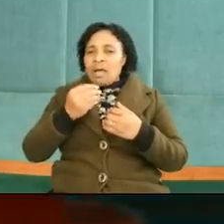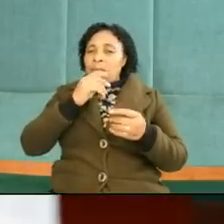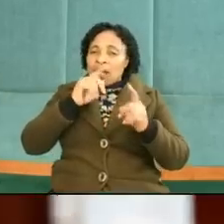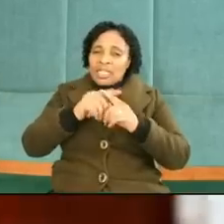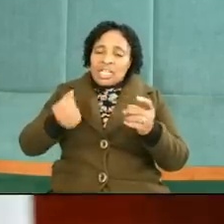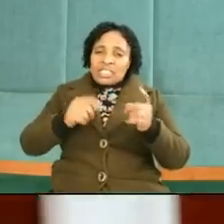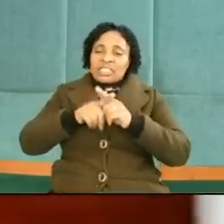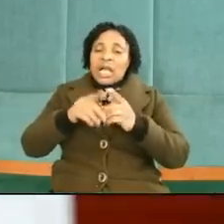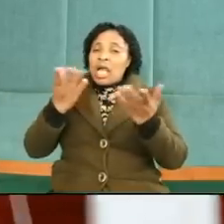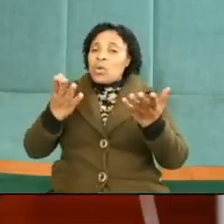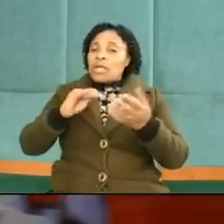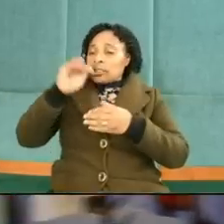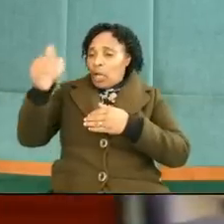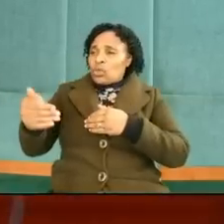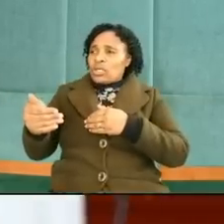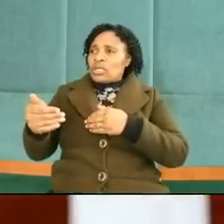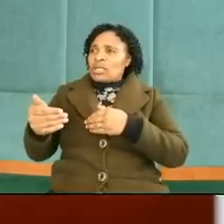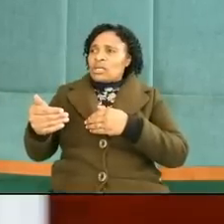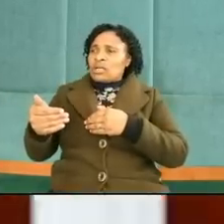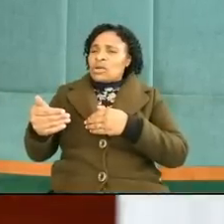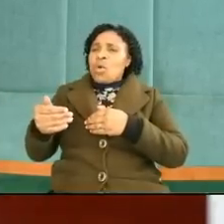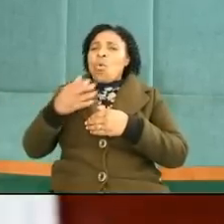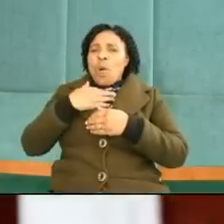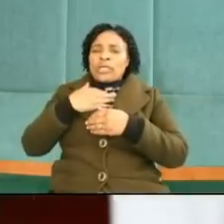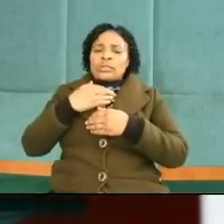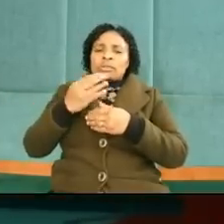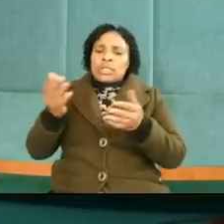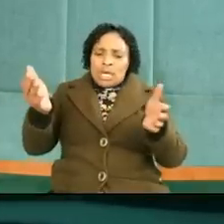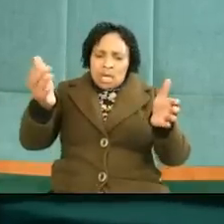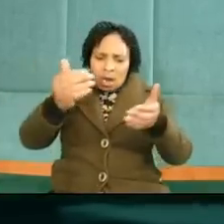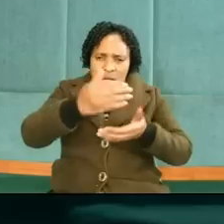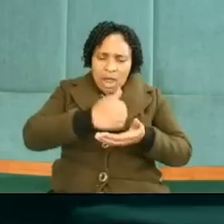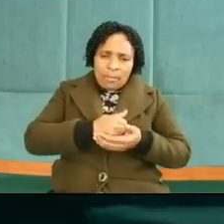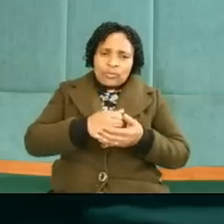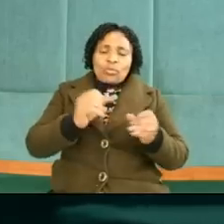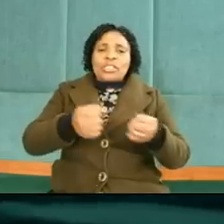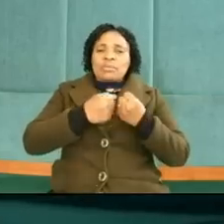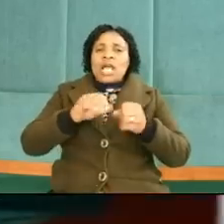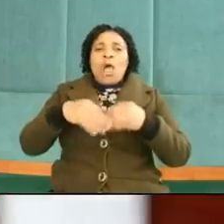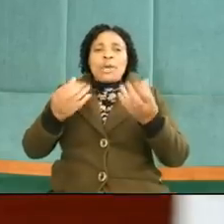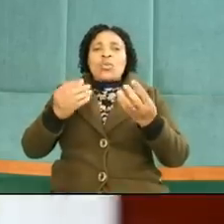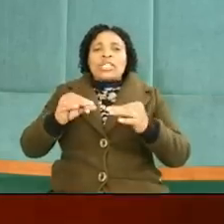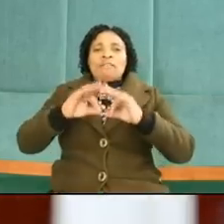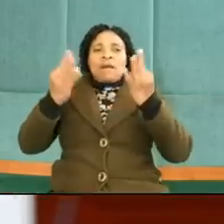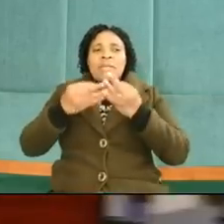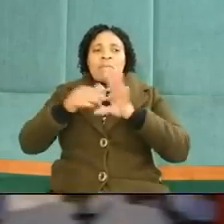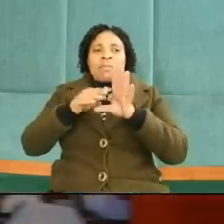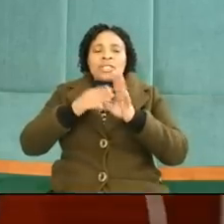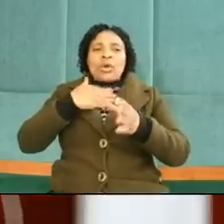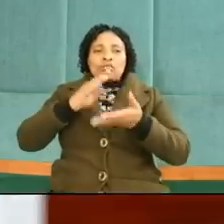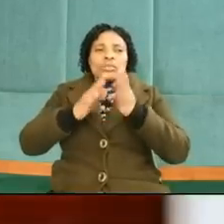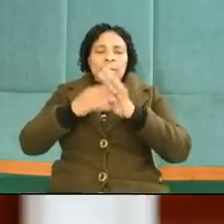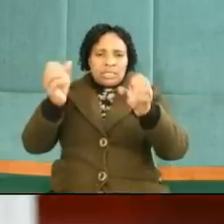sisters. They are downtown. I want them to be saved. How many of you have family members you want to be saved? Raise your hand. You have family members you